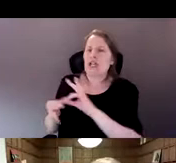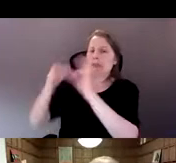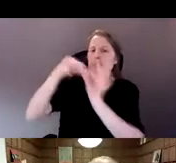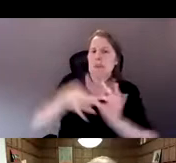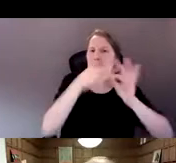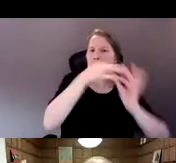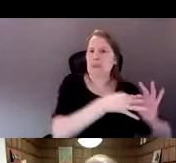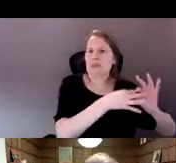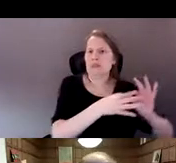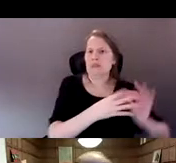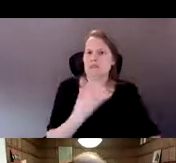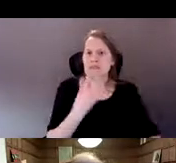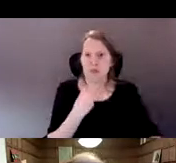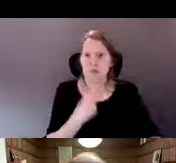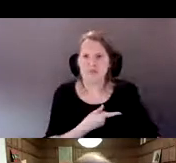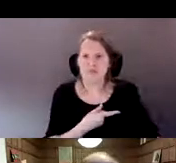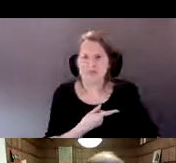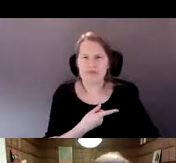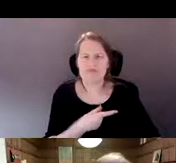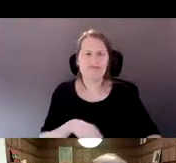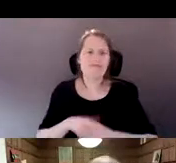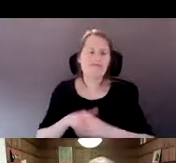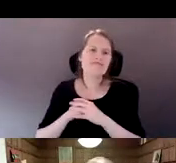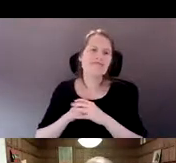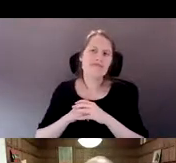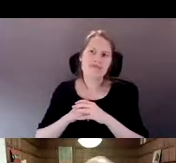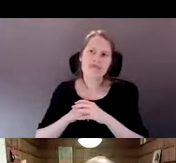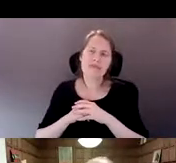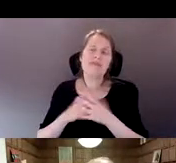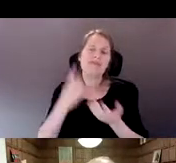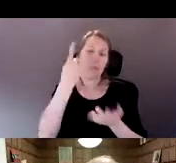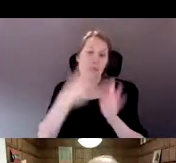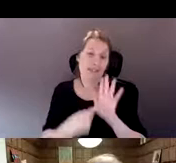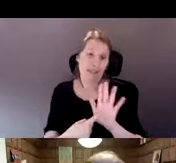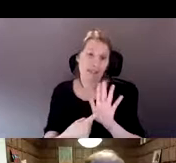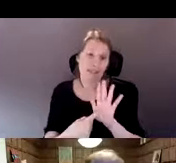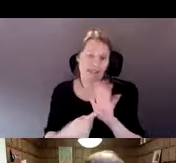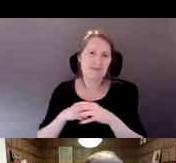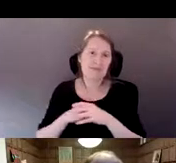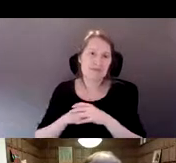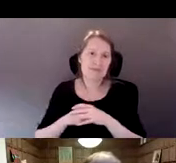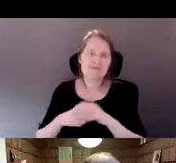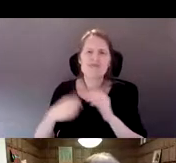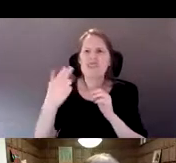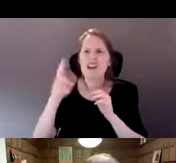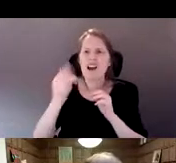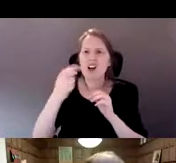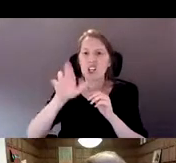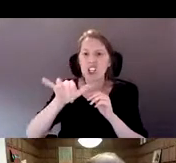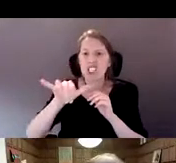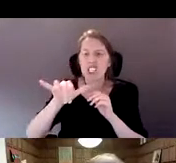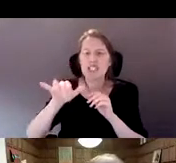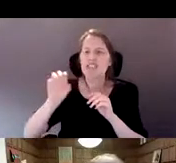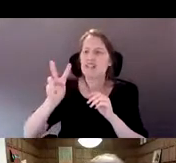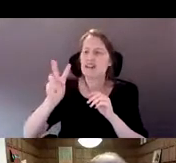past the merchant event. Here we go, thank you. Just as an example, think how Hungary's Prime Minister Viktor